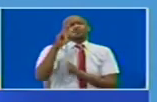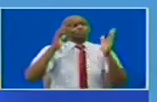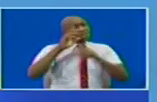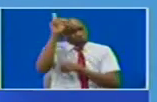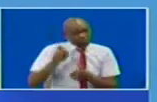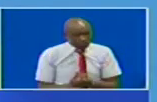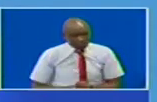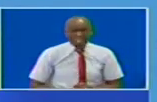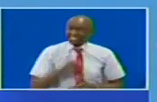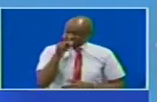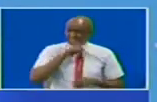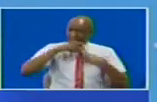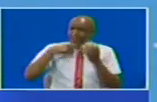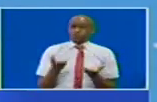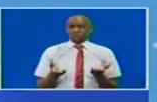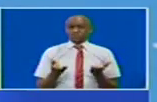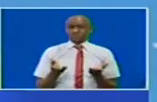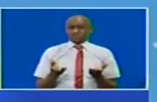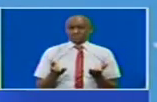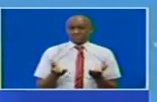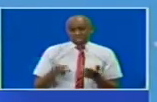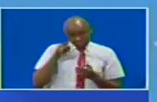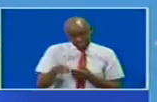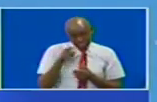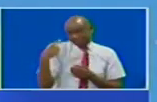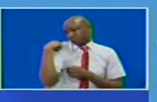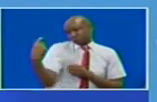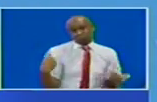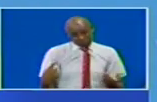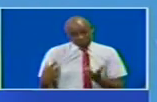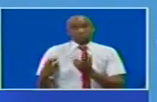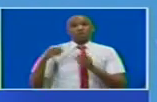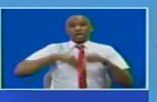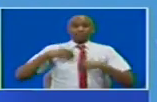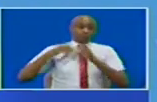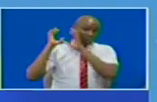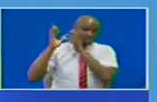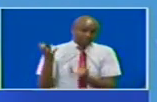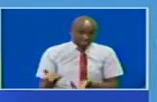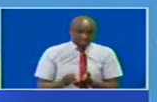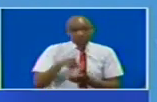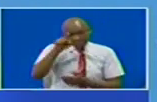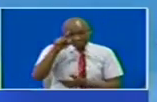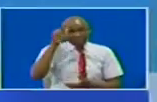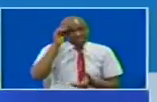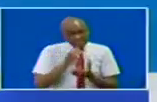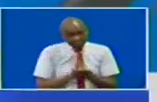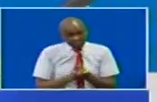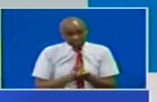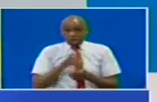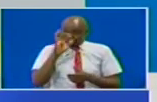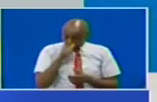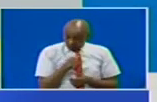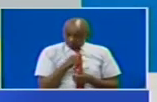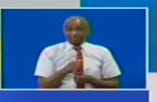question tonight, something that is related to this latest scandal. And we're asking you, do you believe the explanation given by